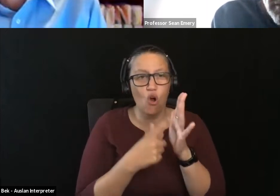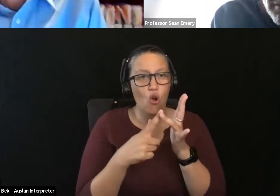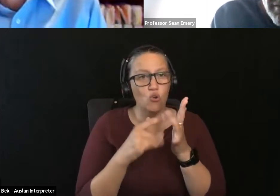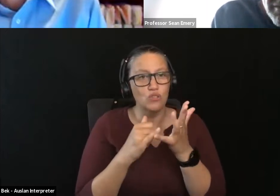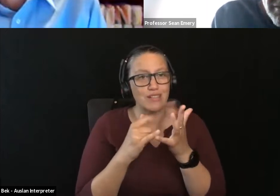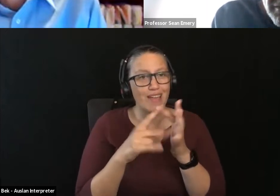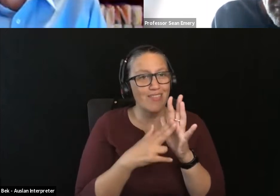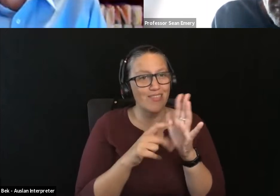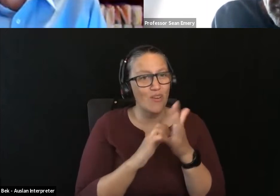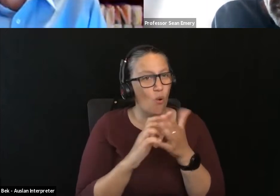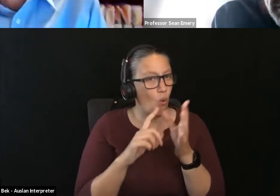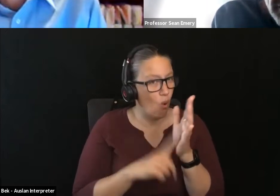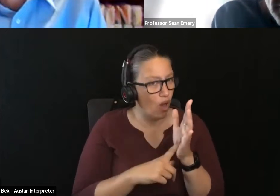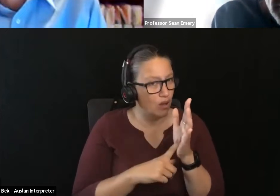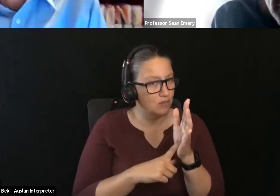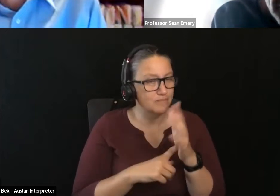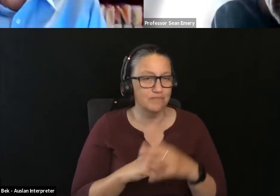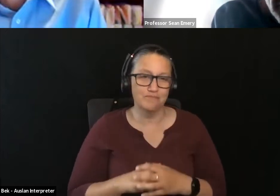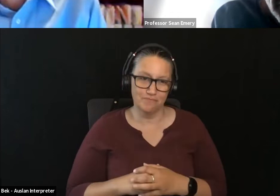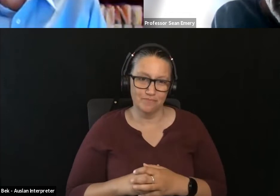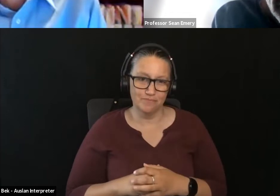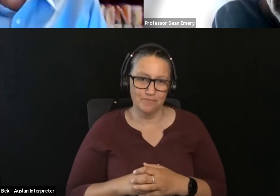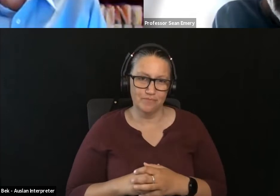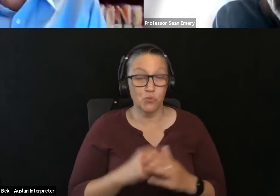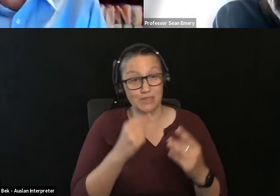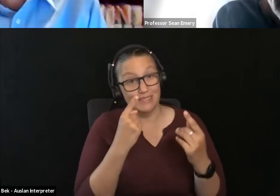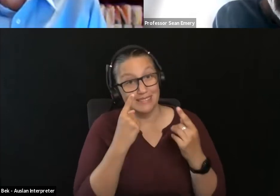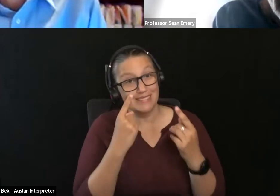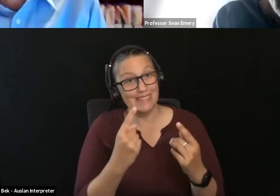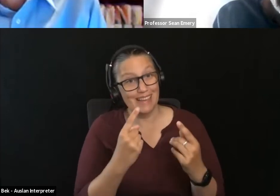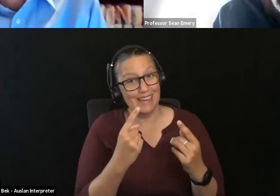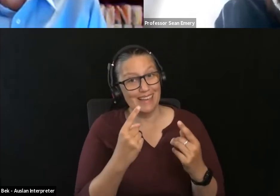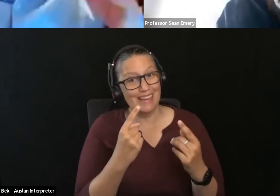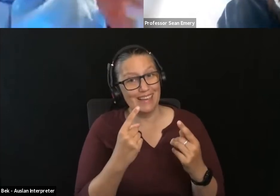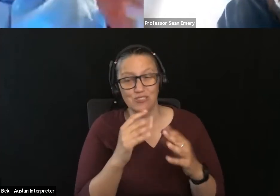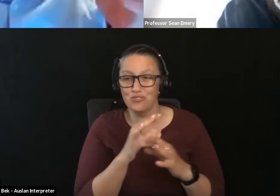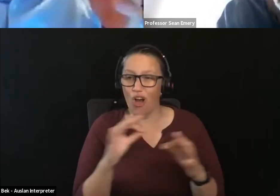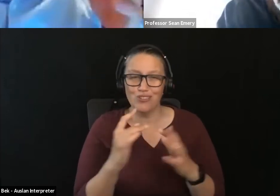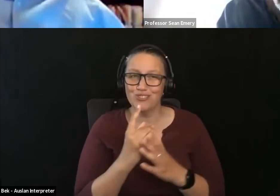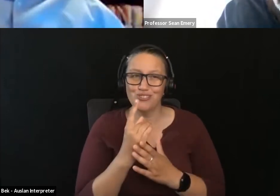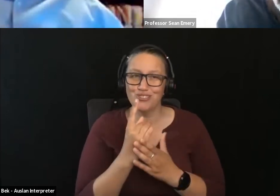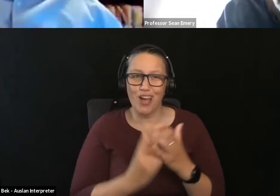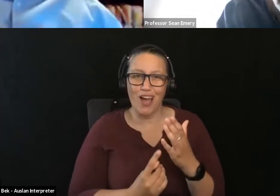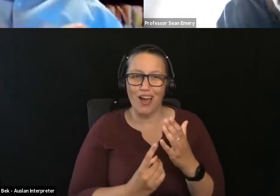And what you see is at bottom, it's not just about